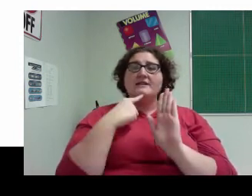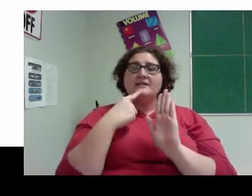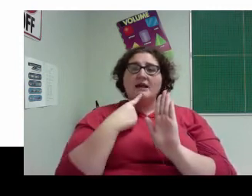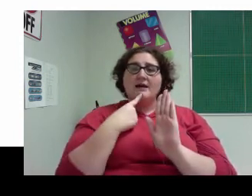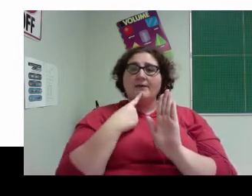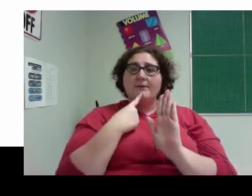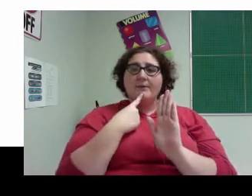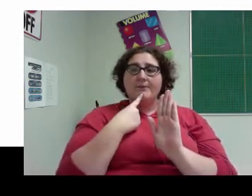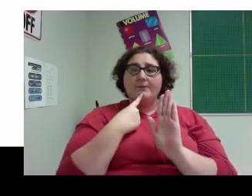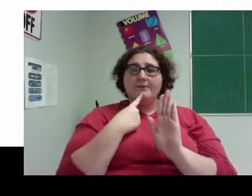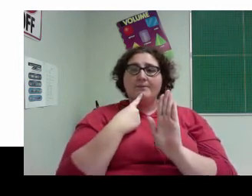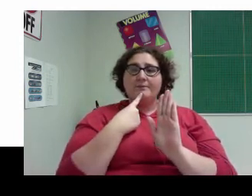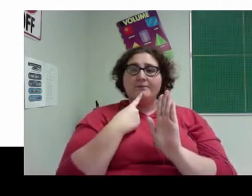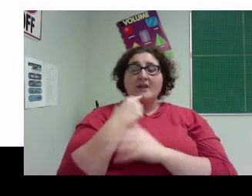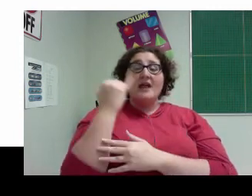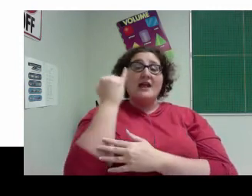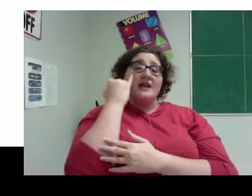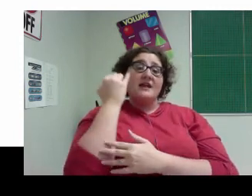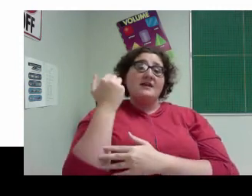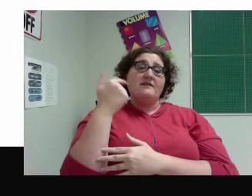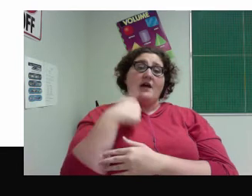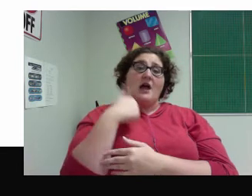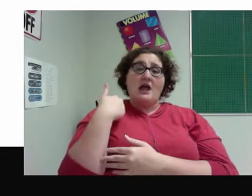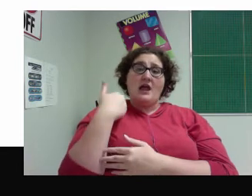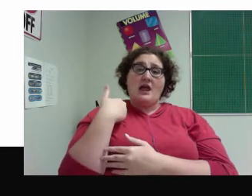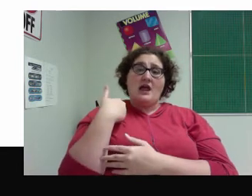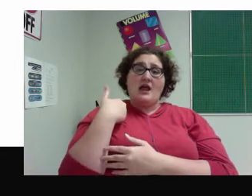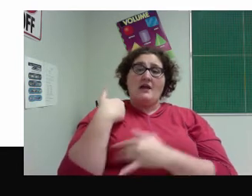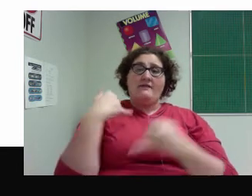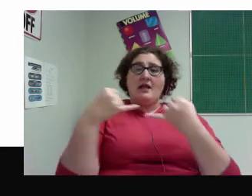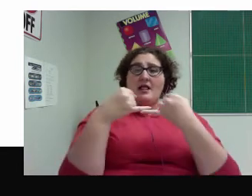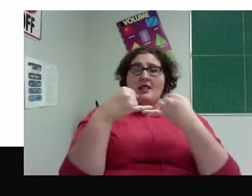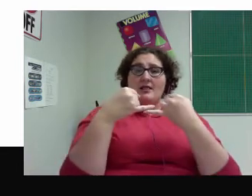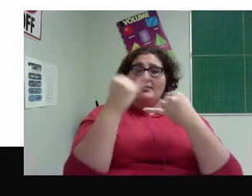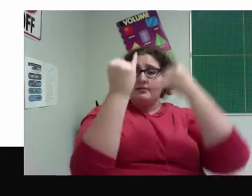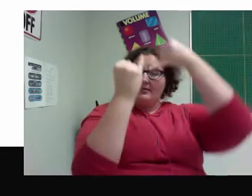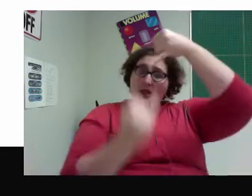if I have line N